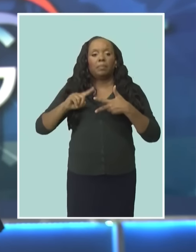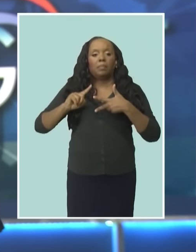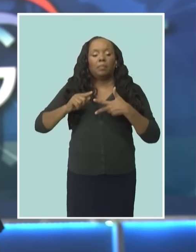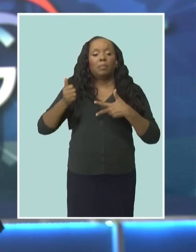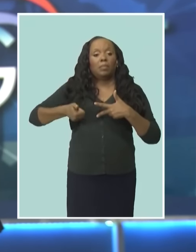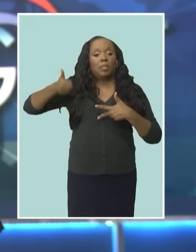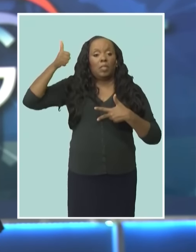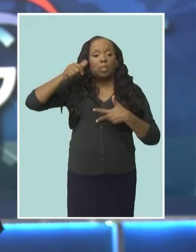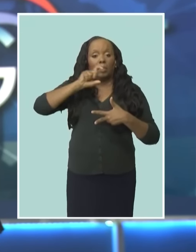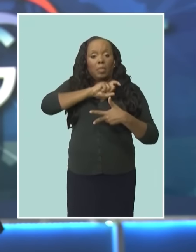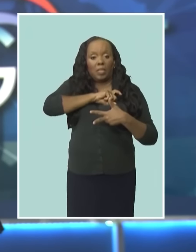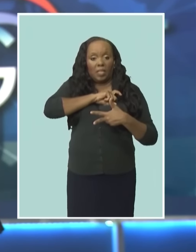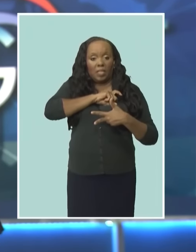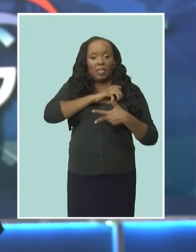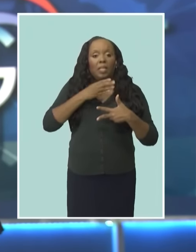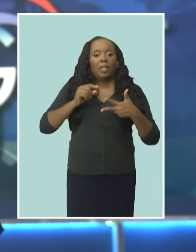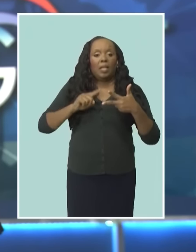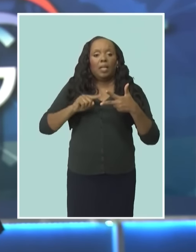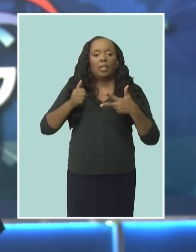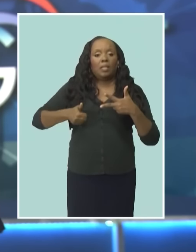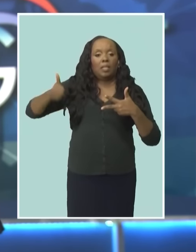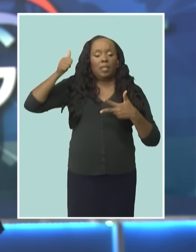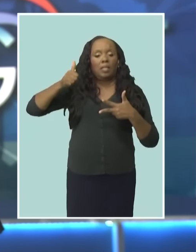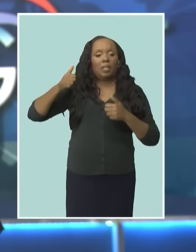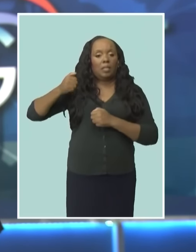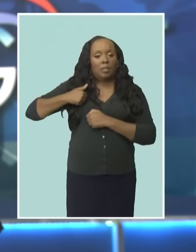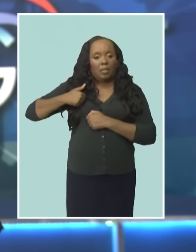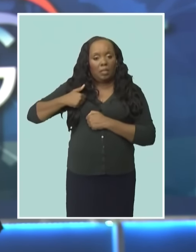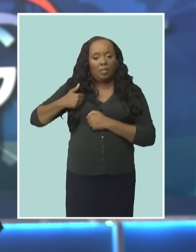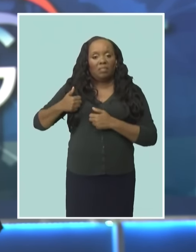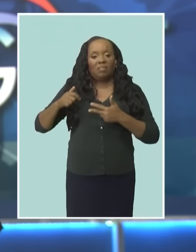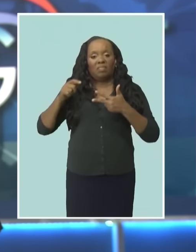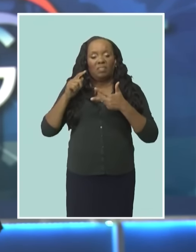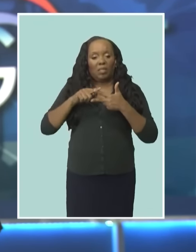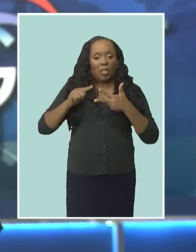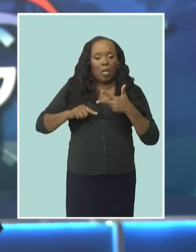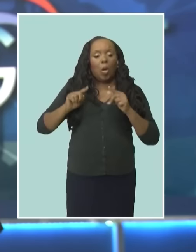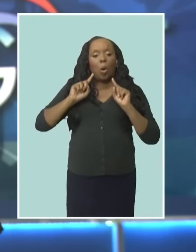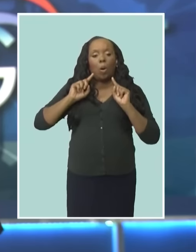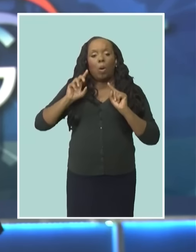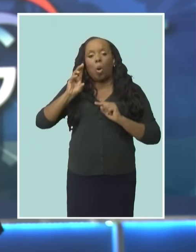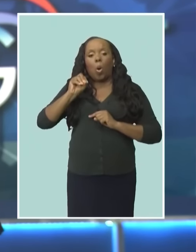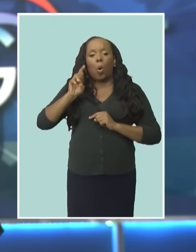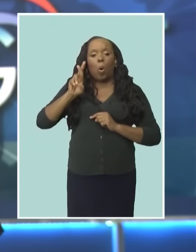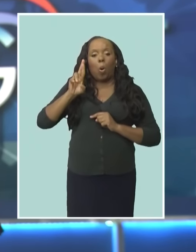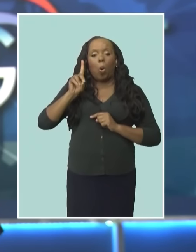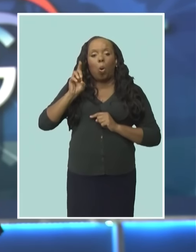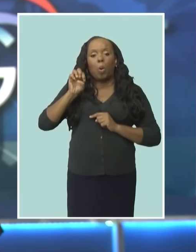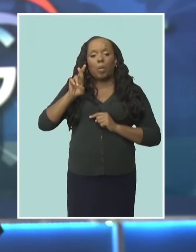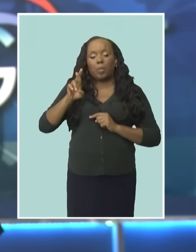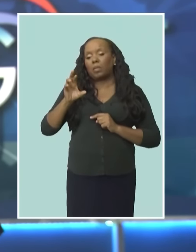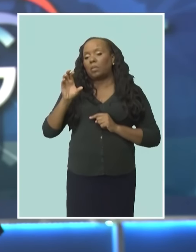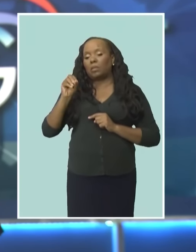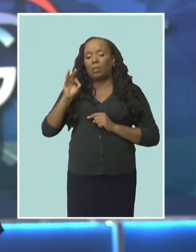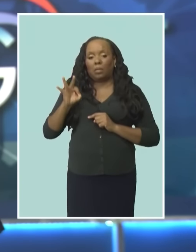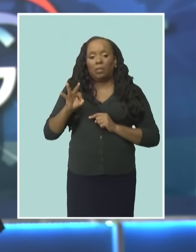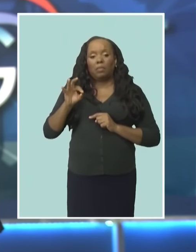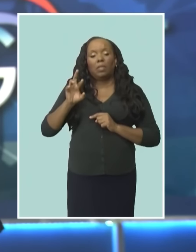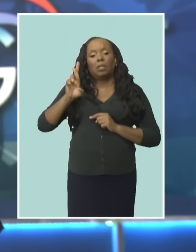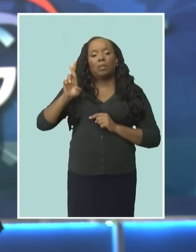have been bestowed the Order of the Republic. President of Barbados, Her Excellency the Most Honourable Dame Sandra